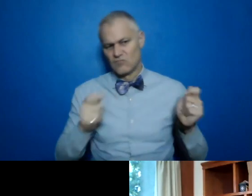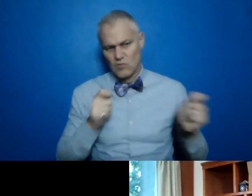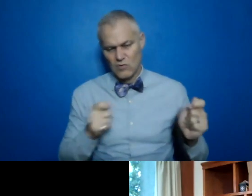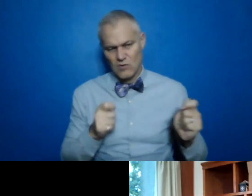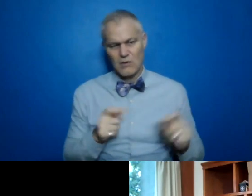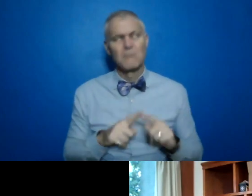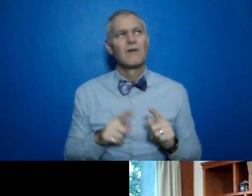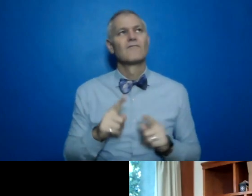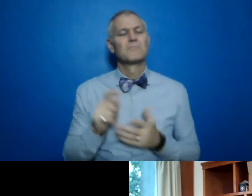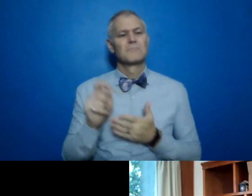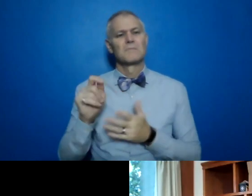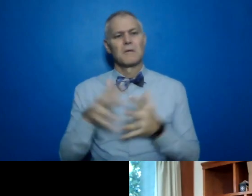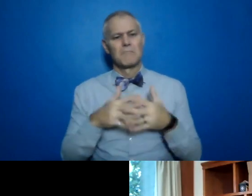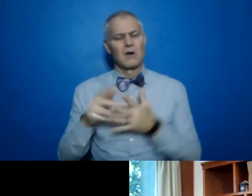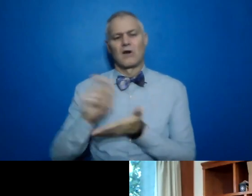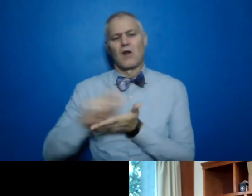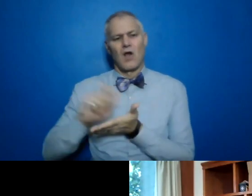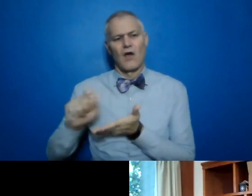American authors, there's this